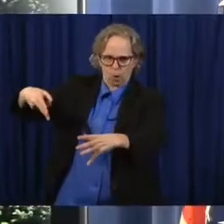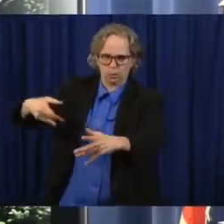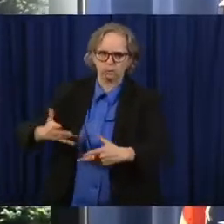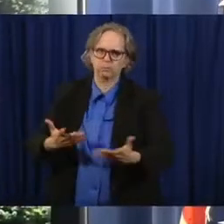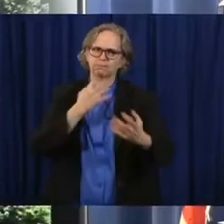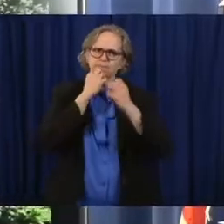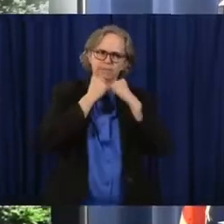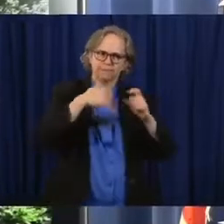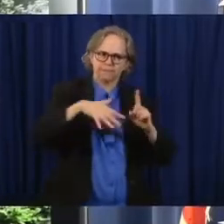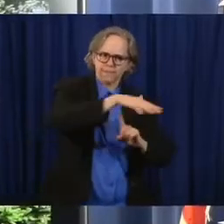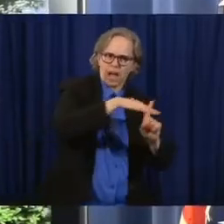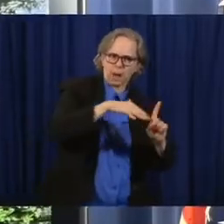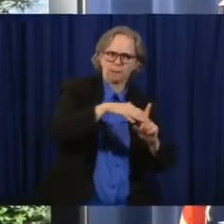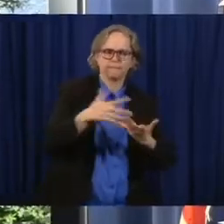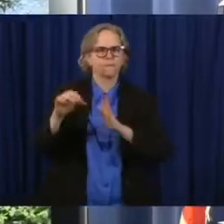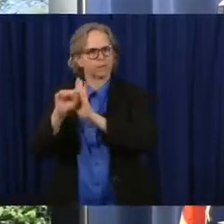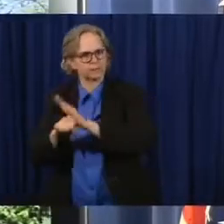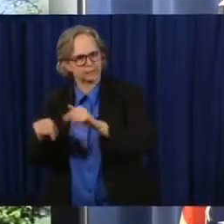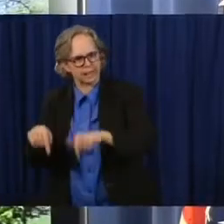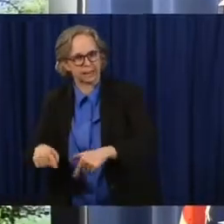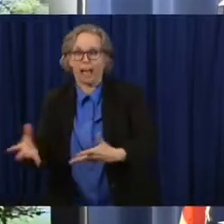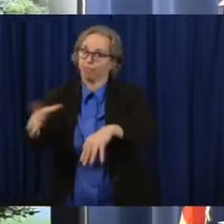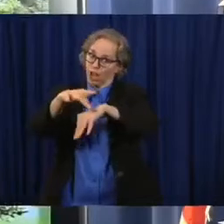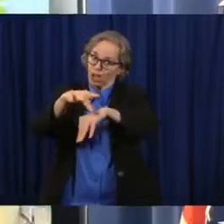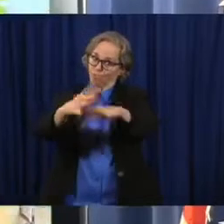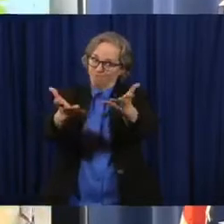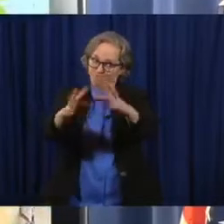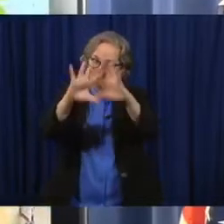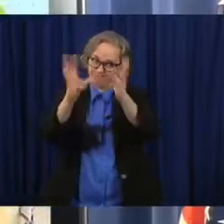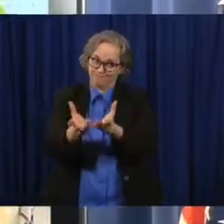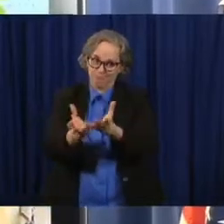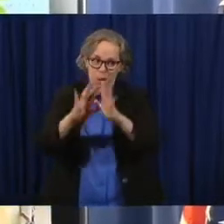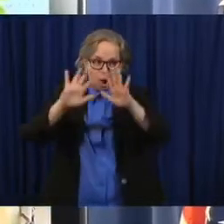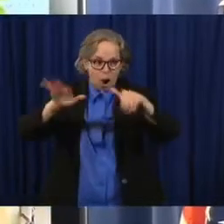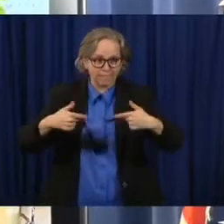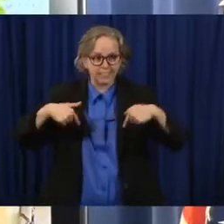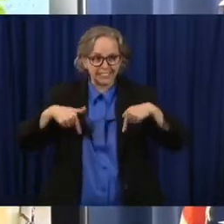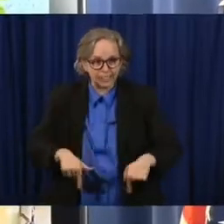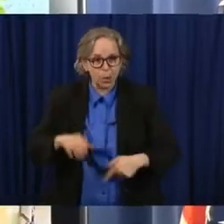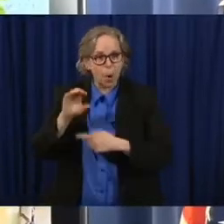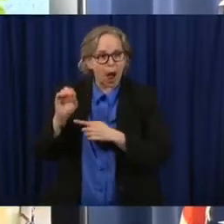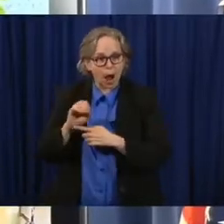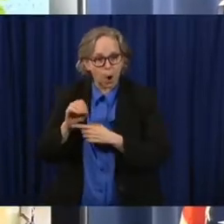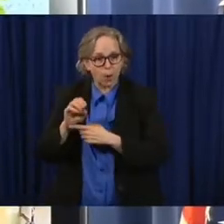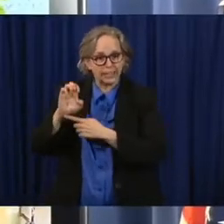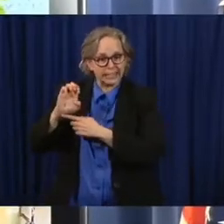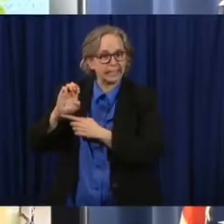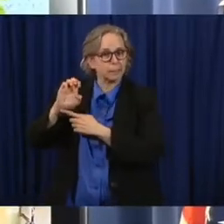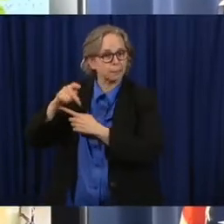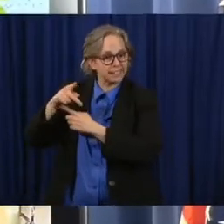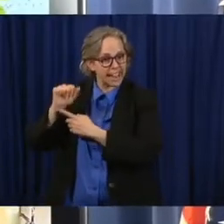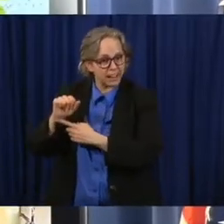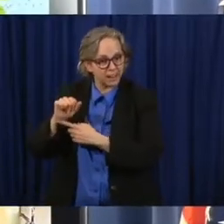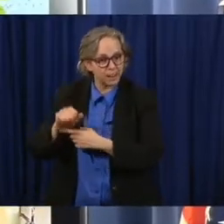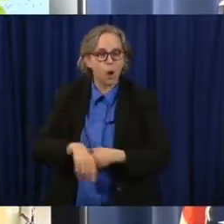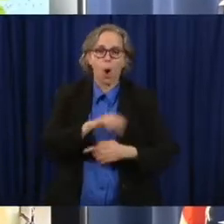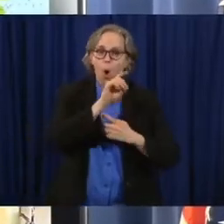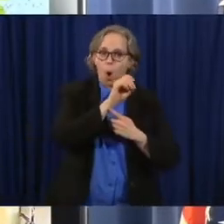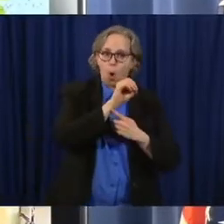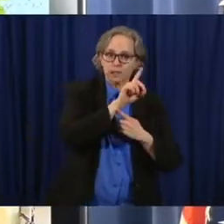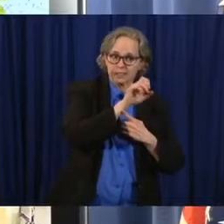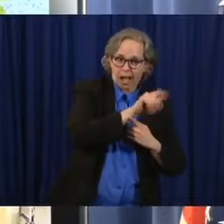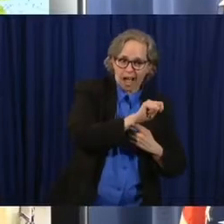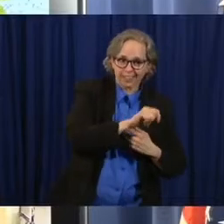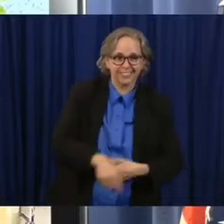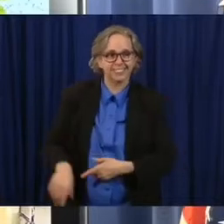of Ohio, and for the earth. From all of us at Ohio EPA, the Ohio Department of Transportation, and Ohio Department